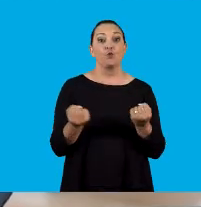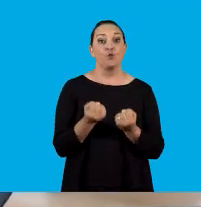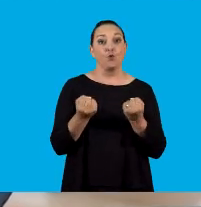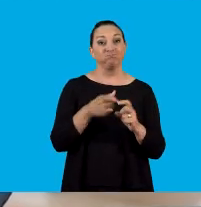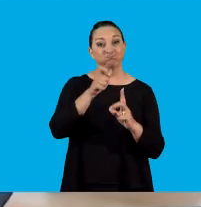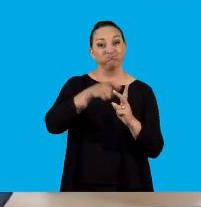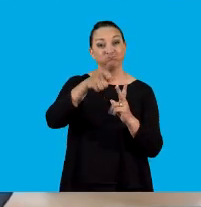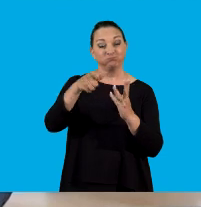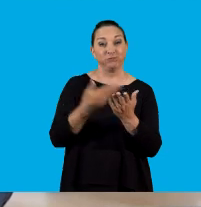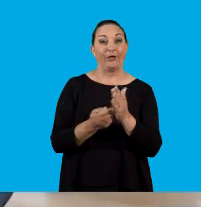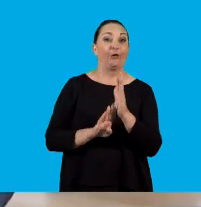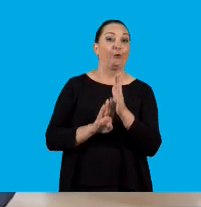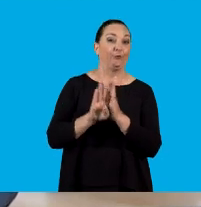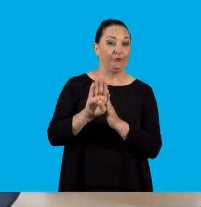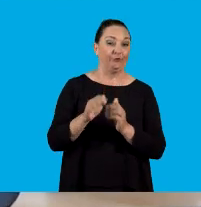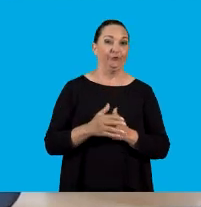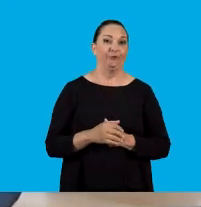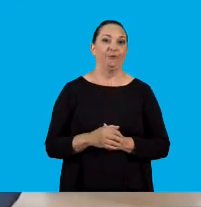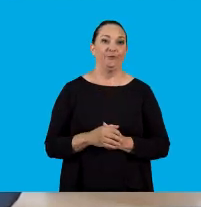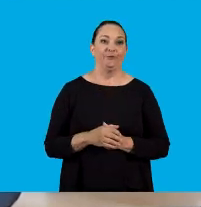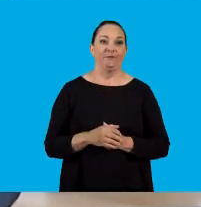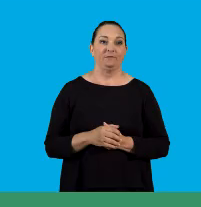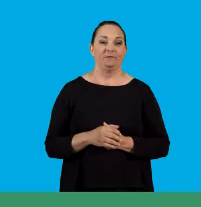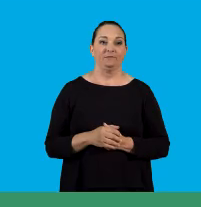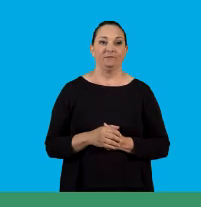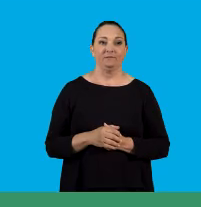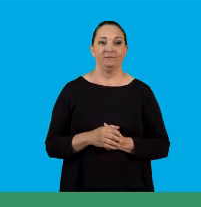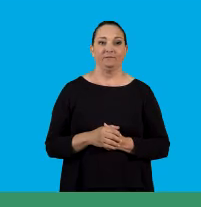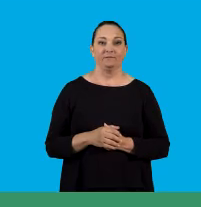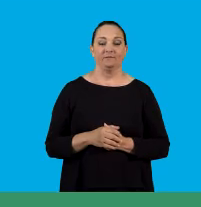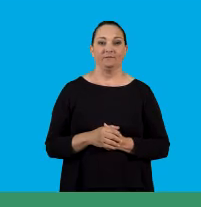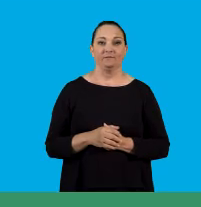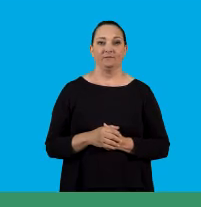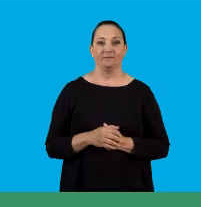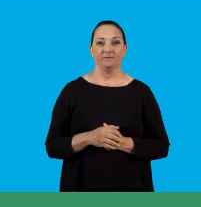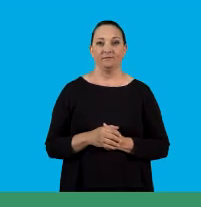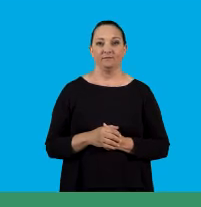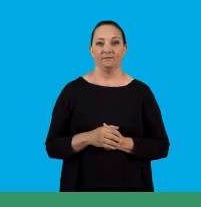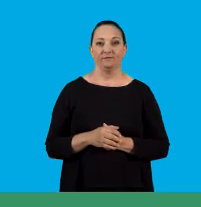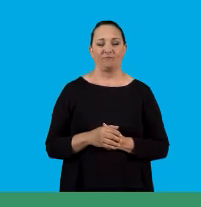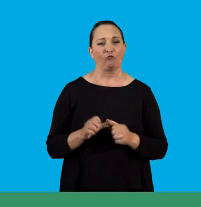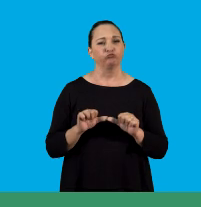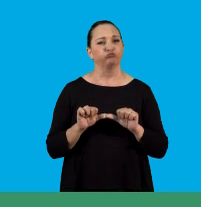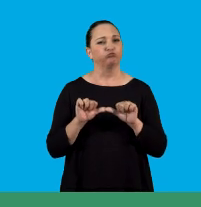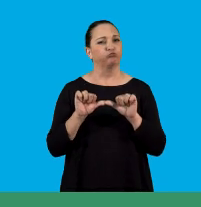of the worker's skills. So the element that is implicated there becomes continuous.